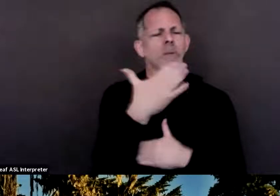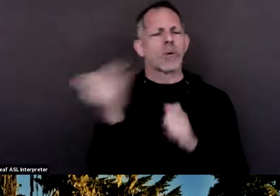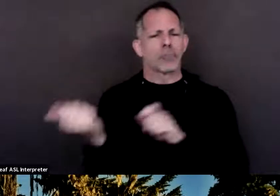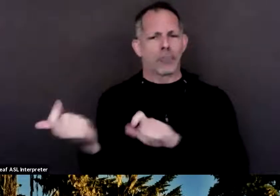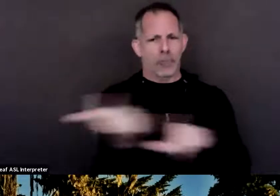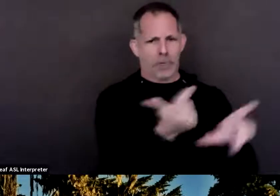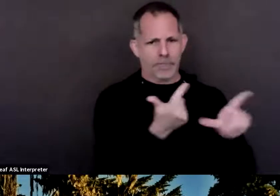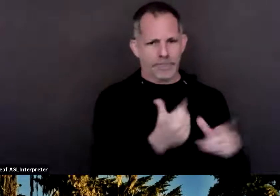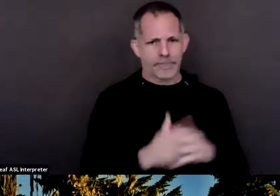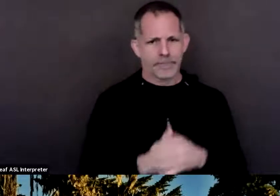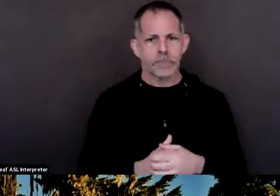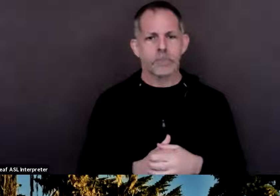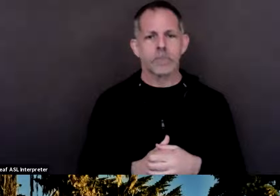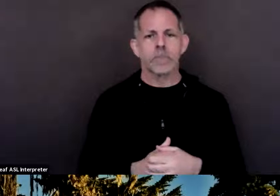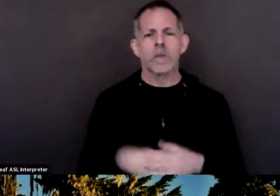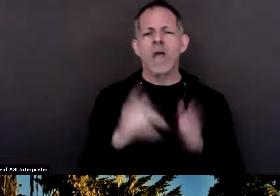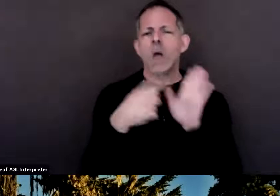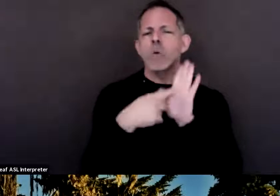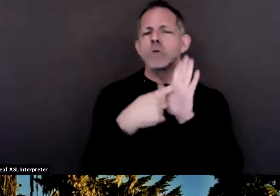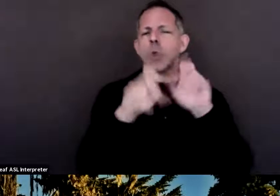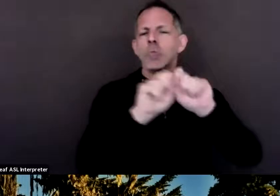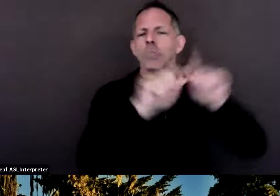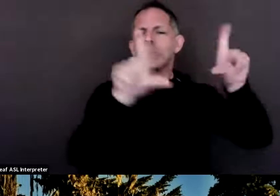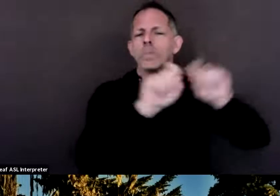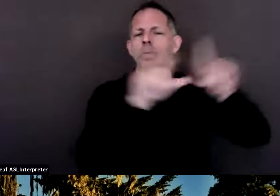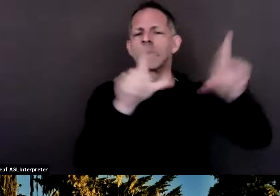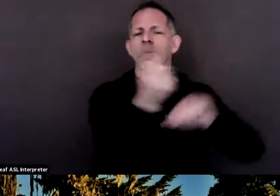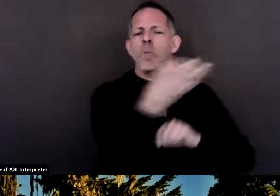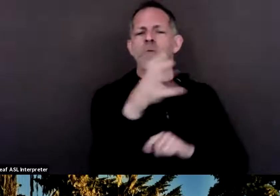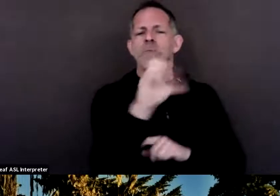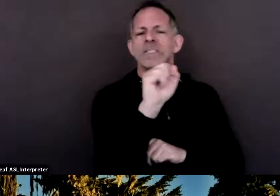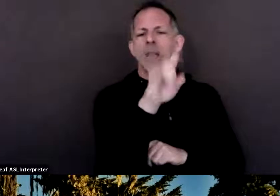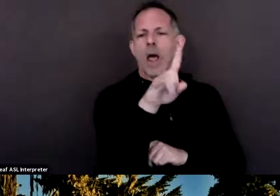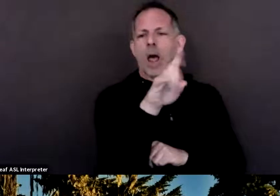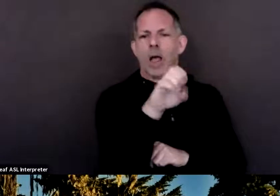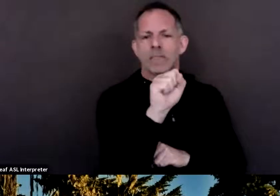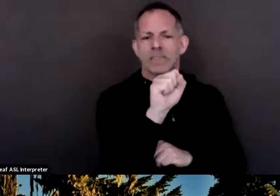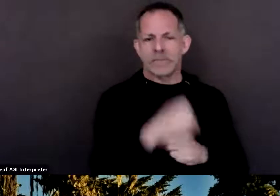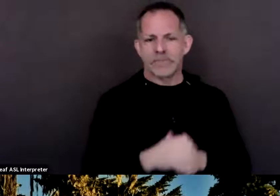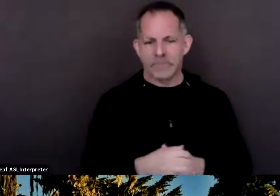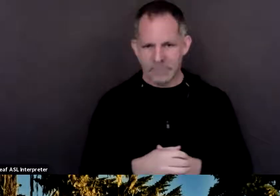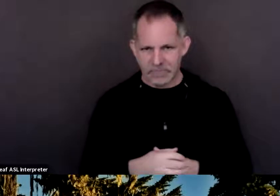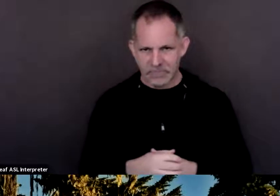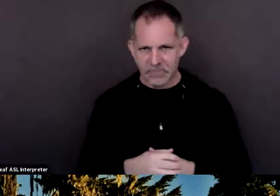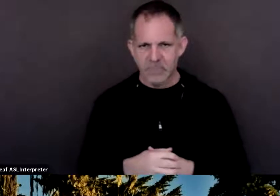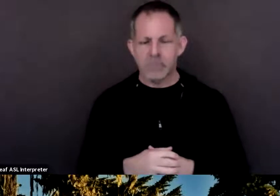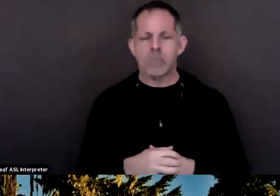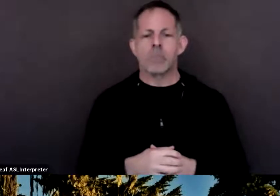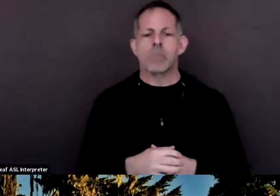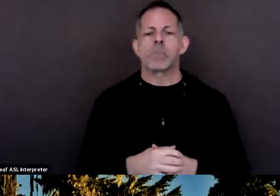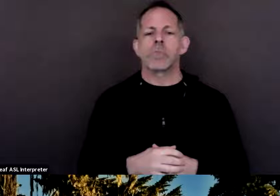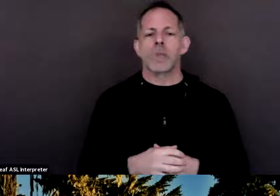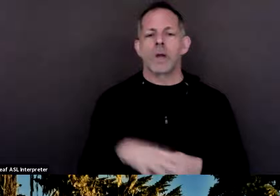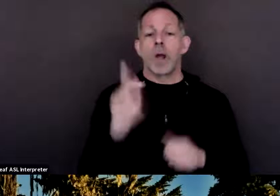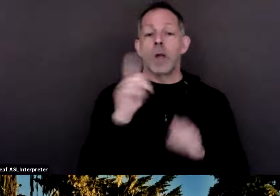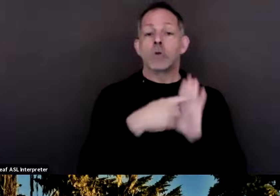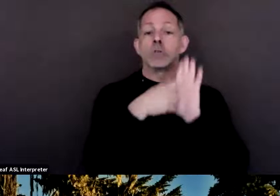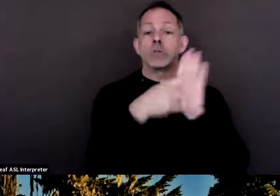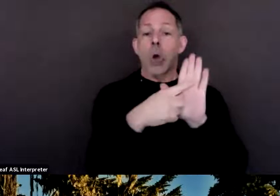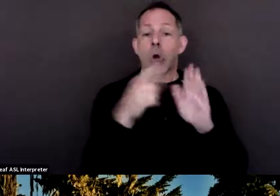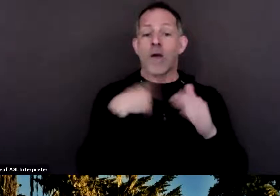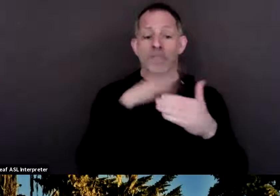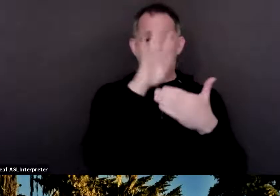few of our usual graphics just to update everyone on what's going on in Snohomish